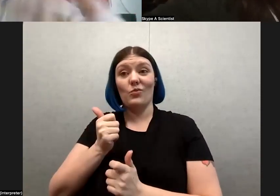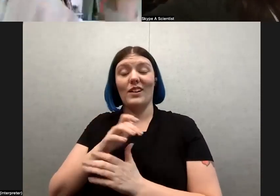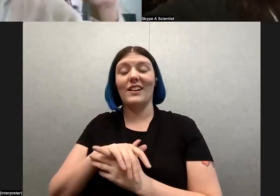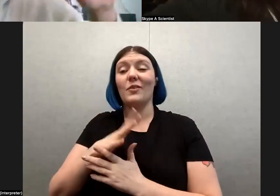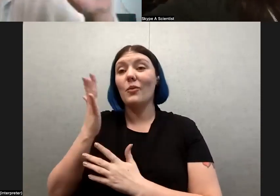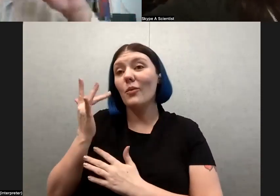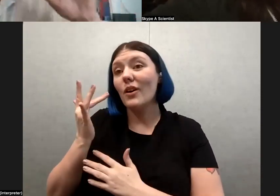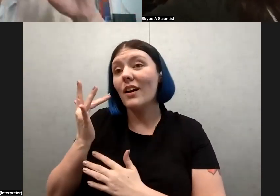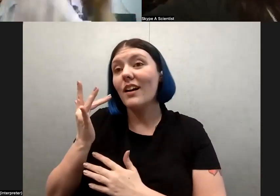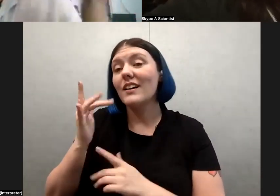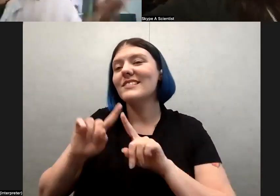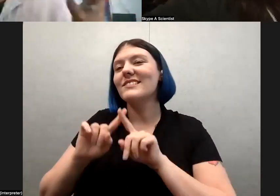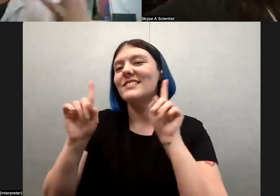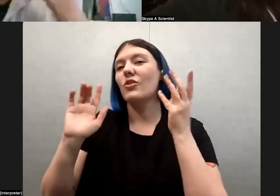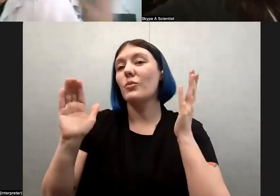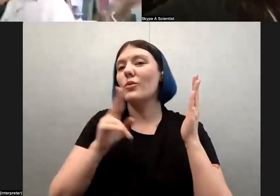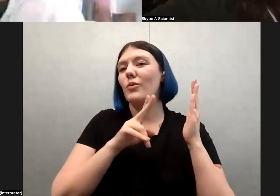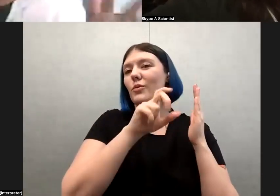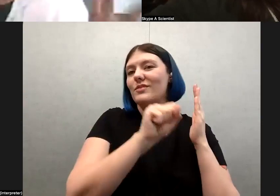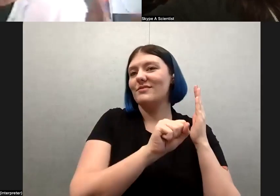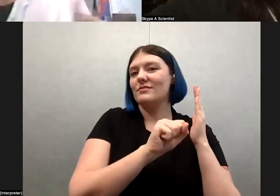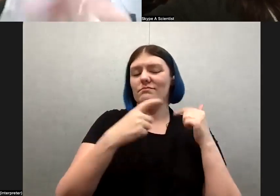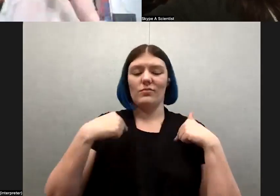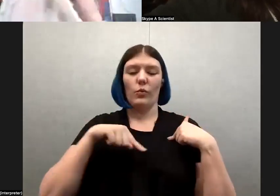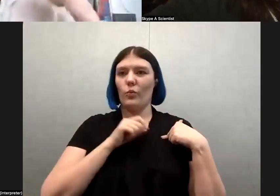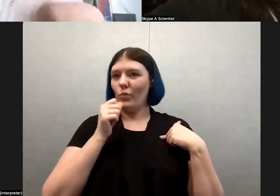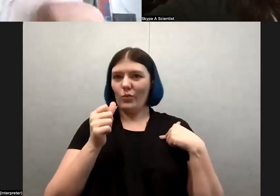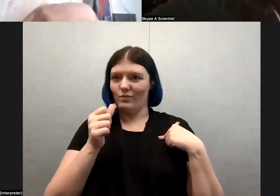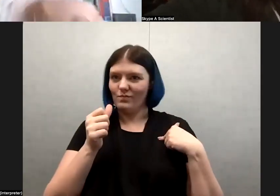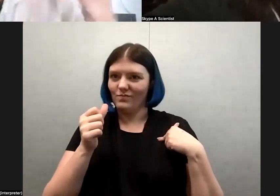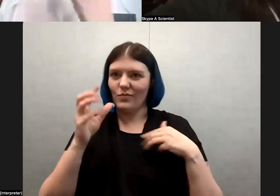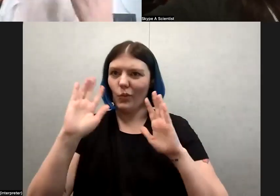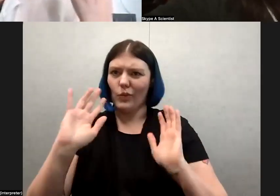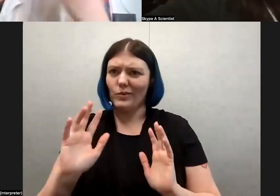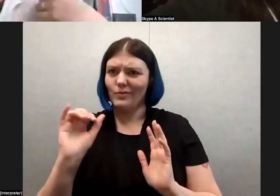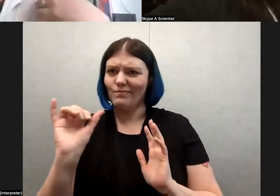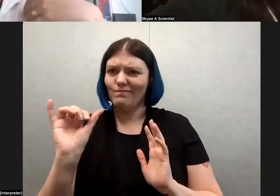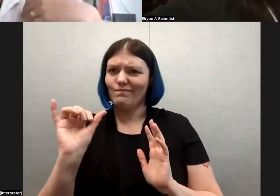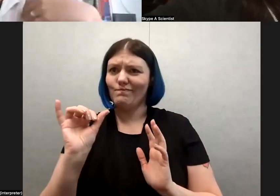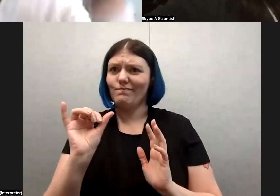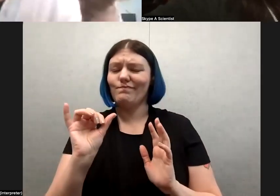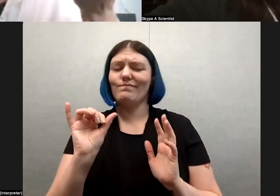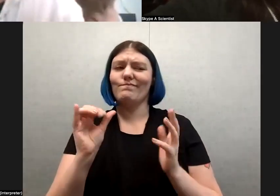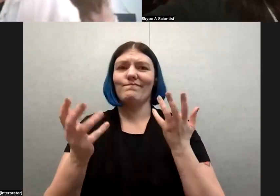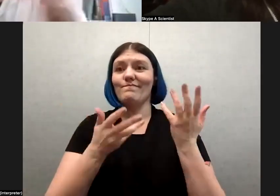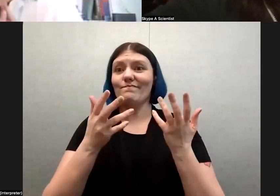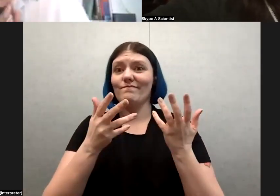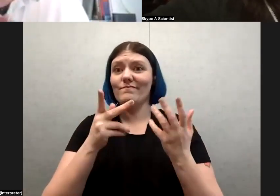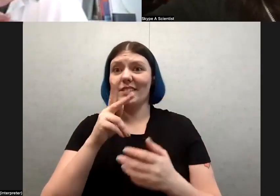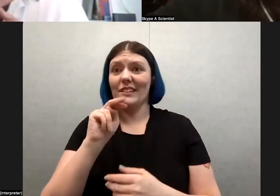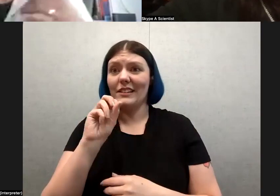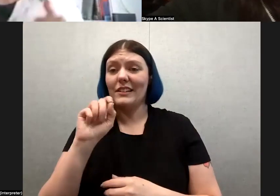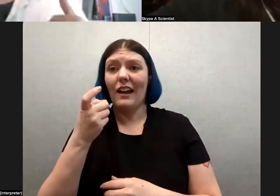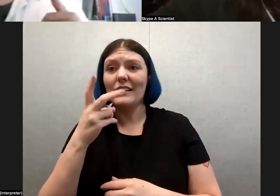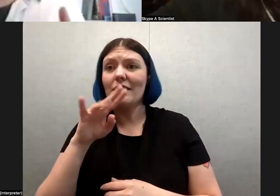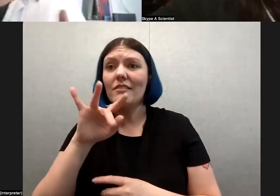it's different than the rest of the country. So, we don't really have winter in the same way that folks in Knoxville have winter, or the same way